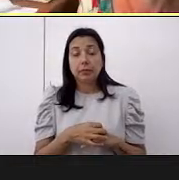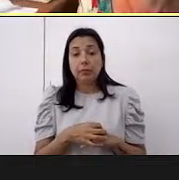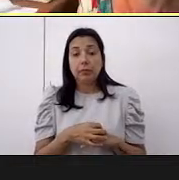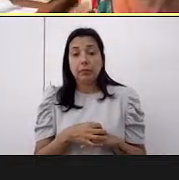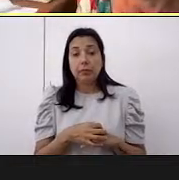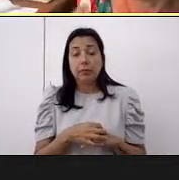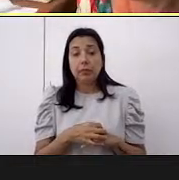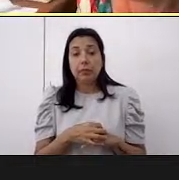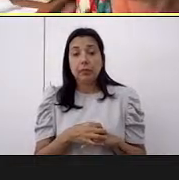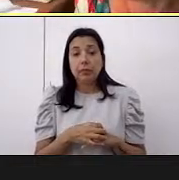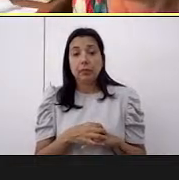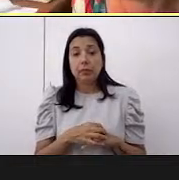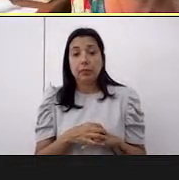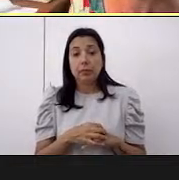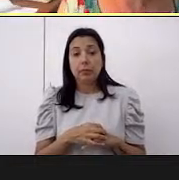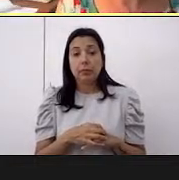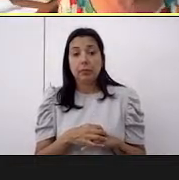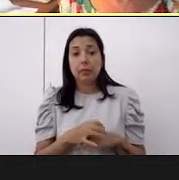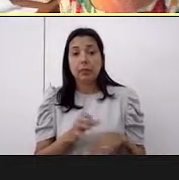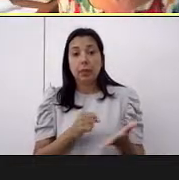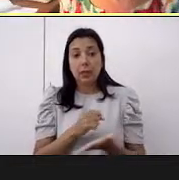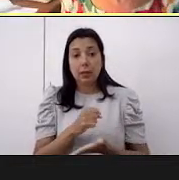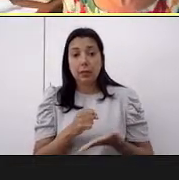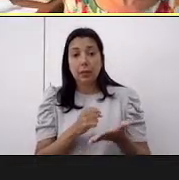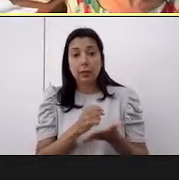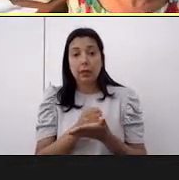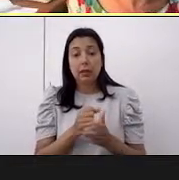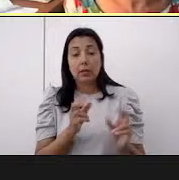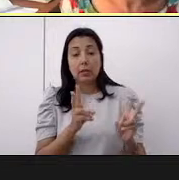based on democratic approaches, etc.